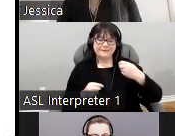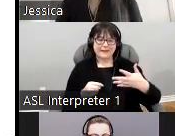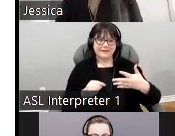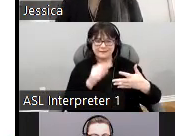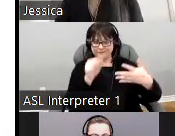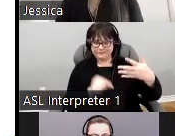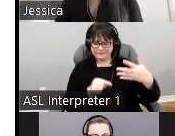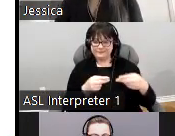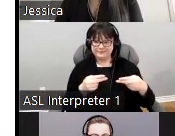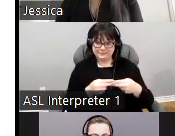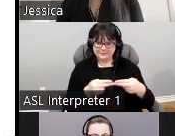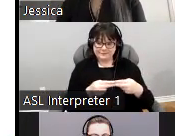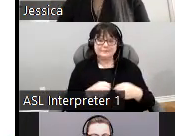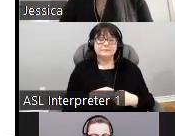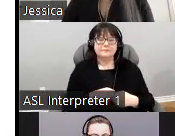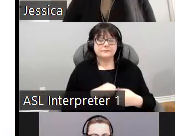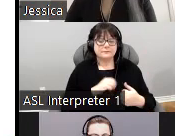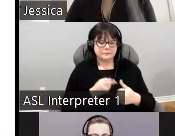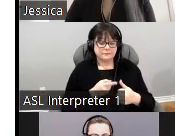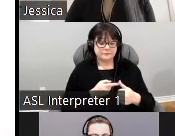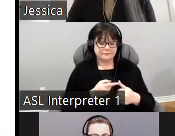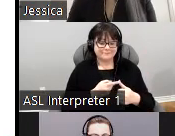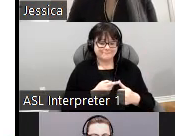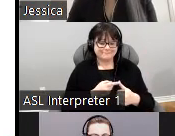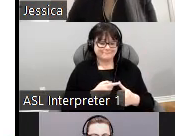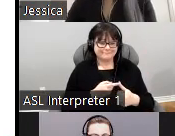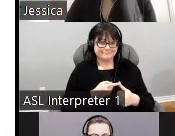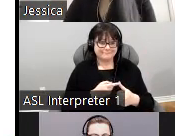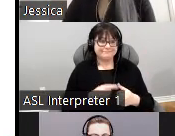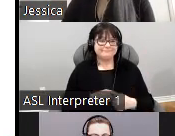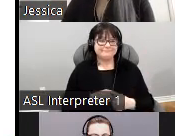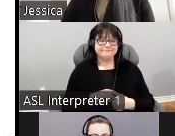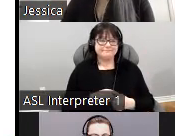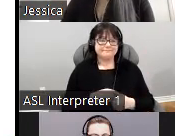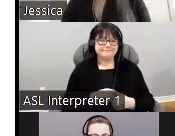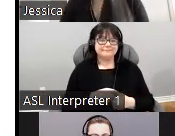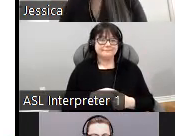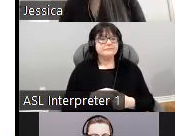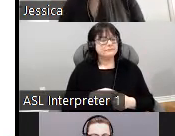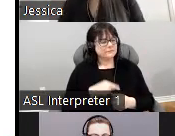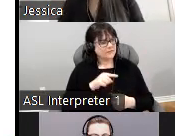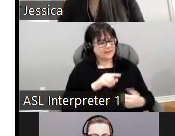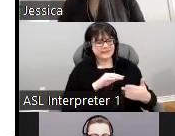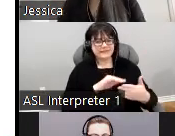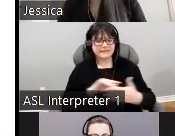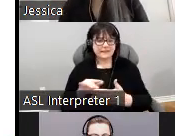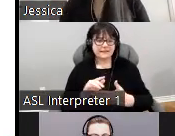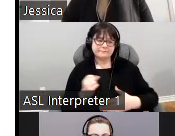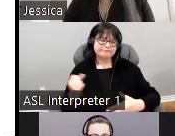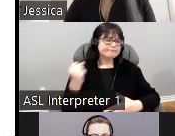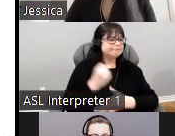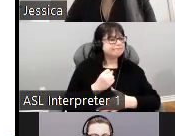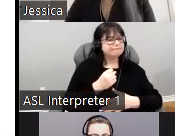review. So our first theme that we found, older women were not the specific focus of these studies and tools.